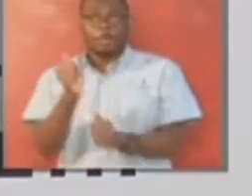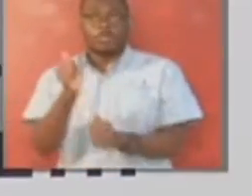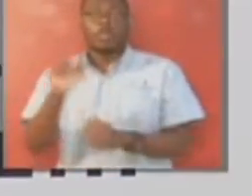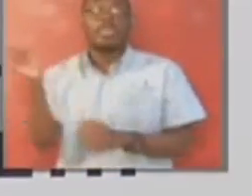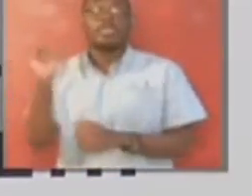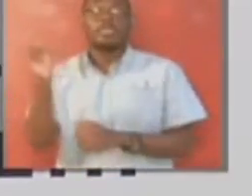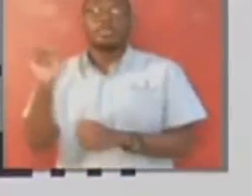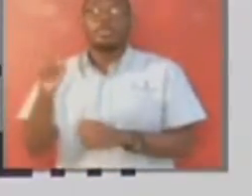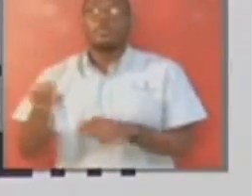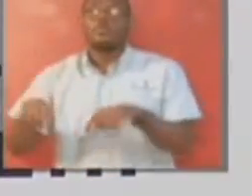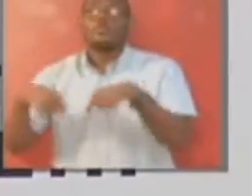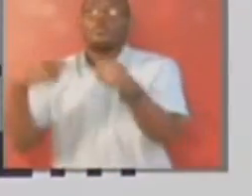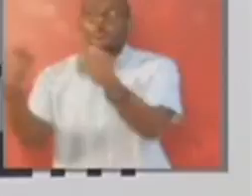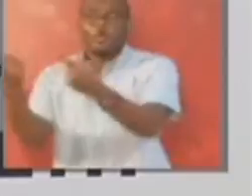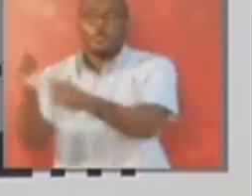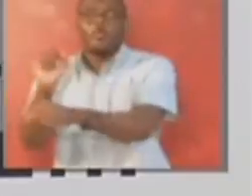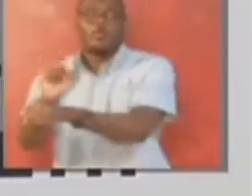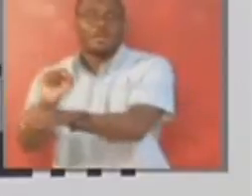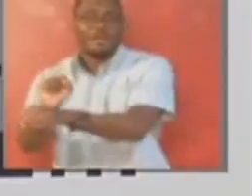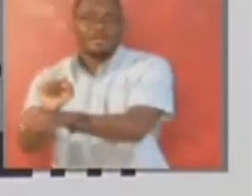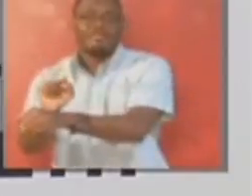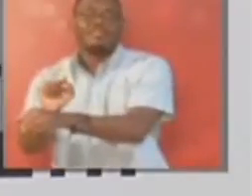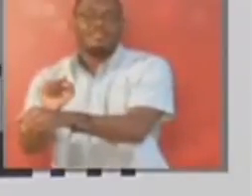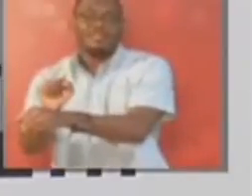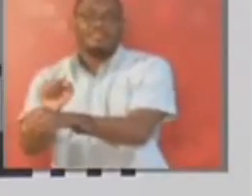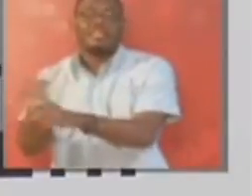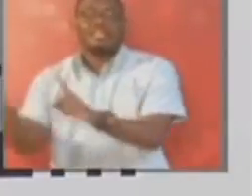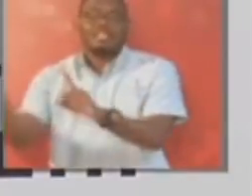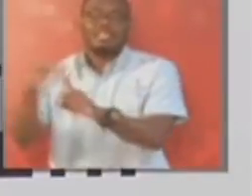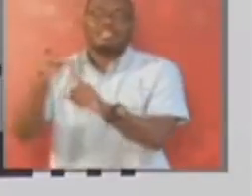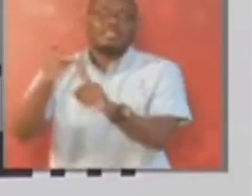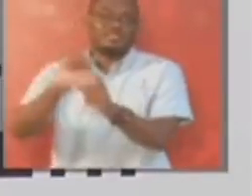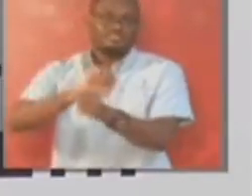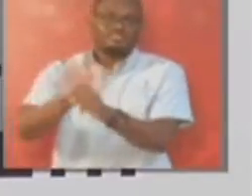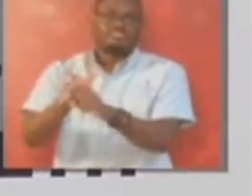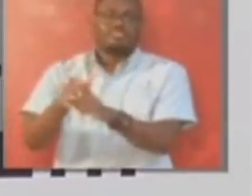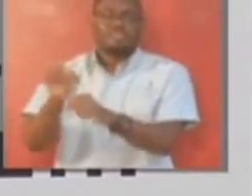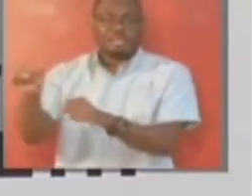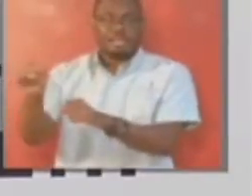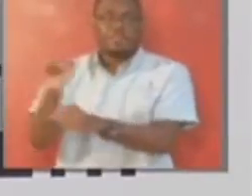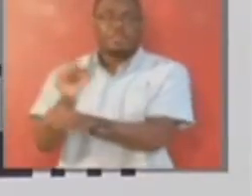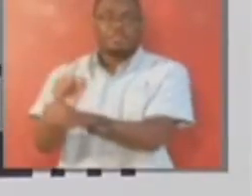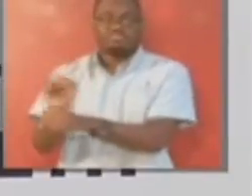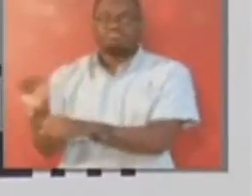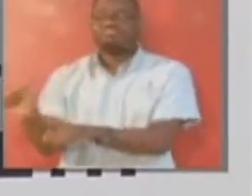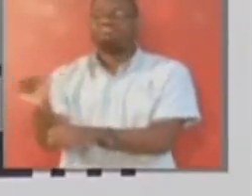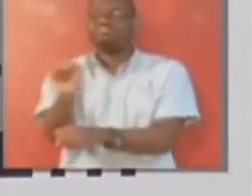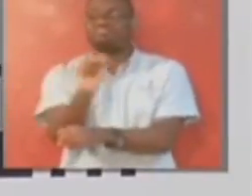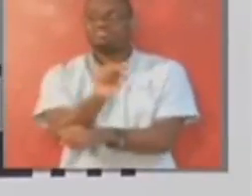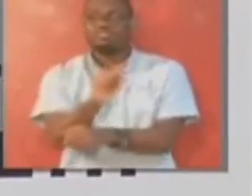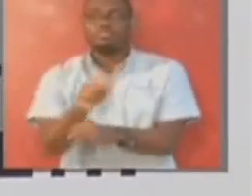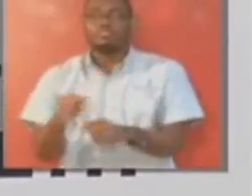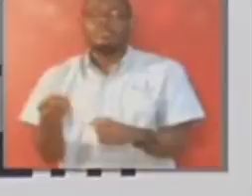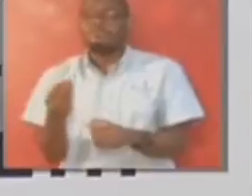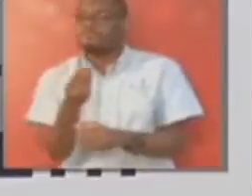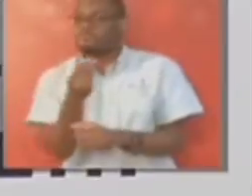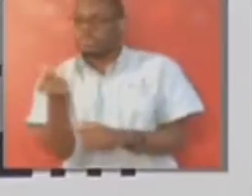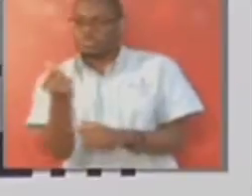to workplace activity to some extent, at least during these last couple of weeks or last month or